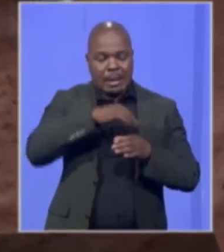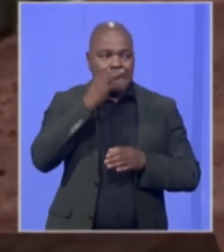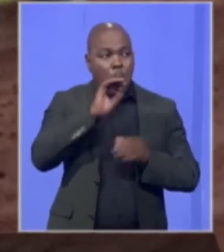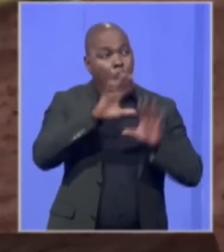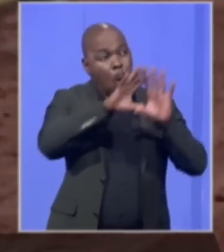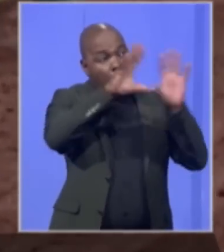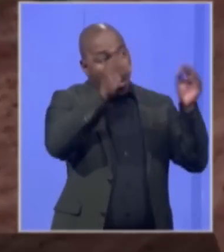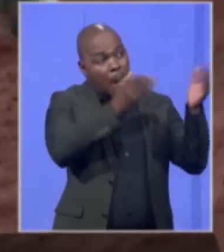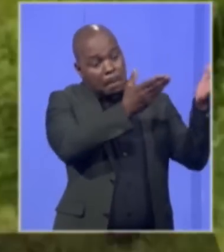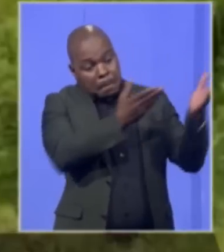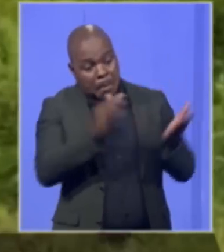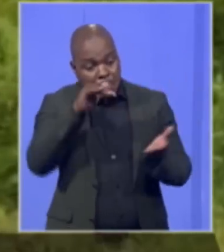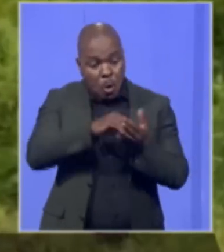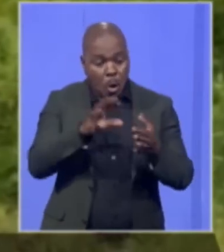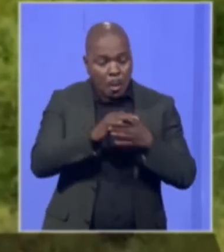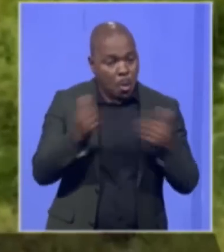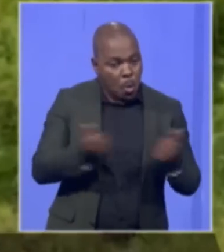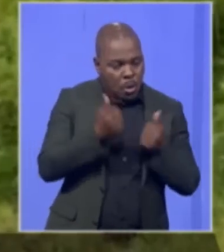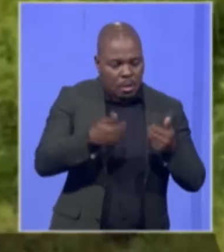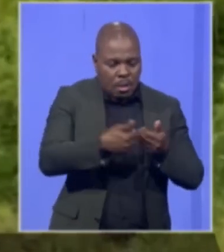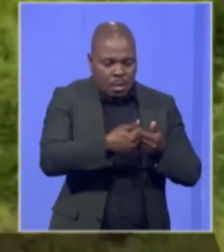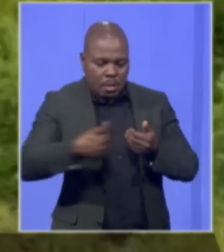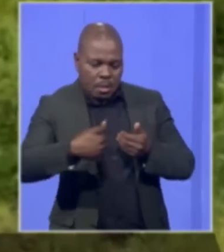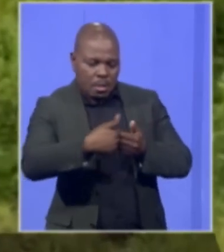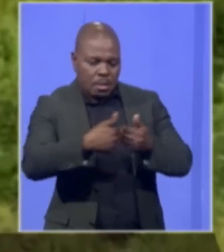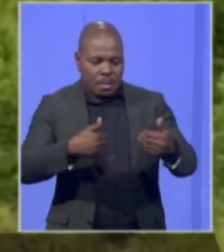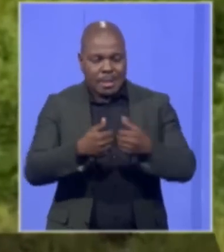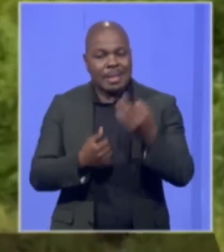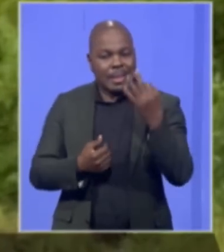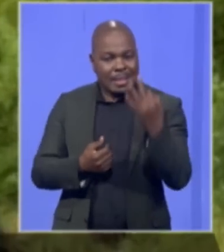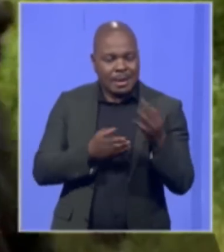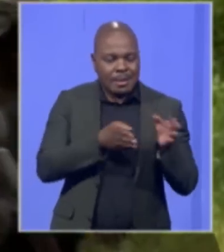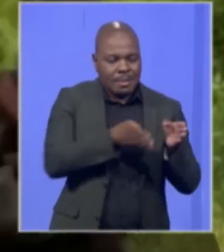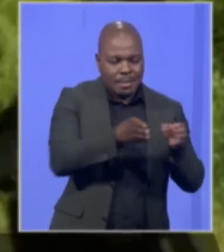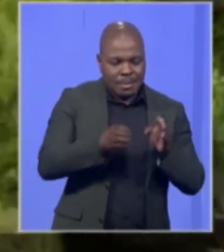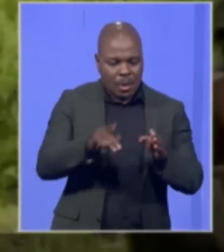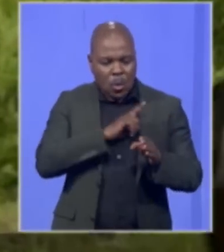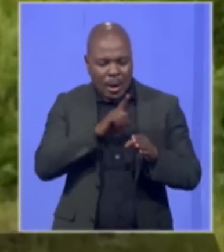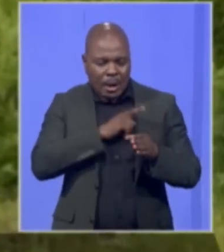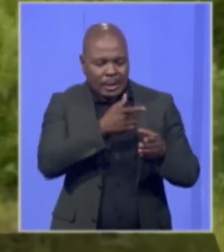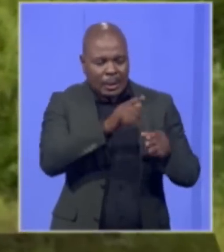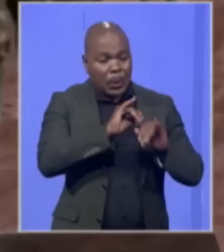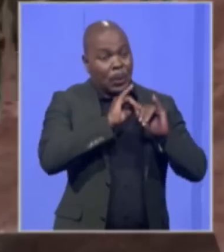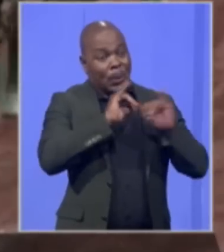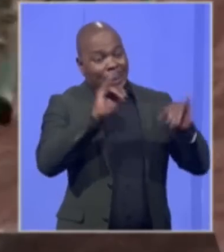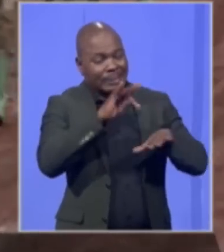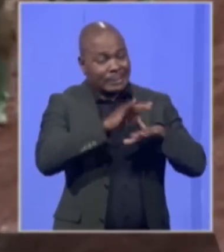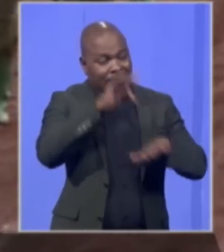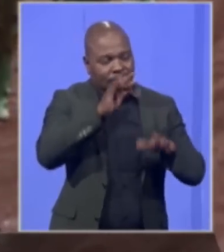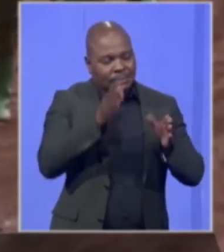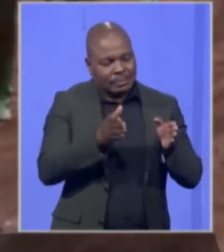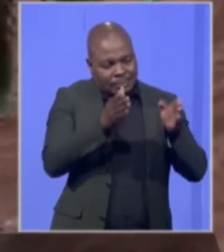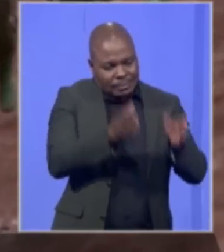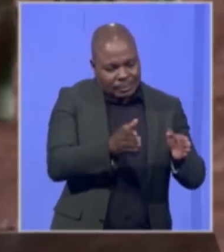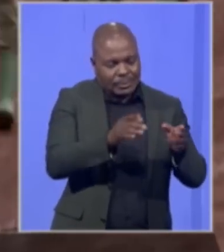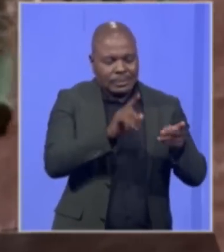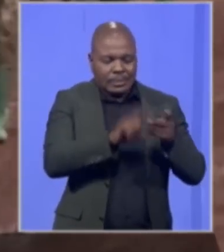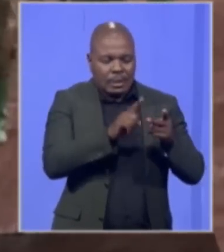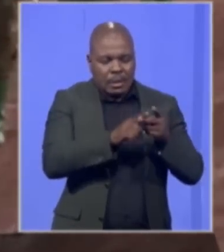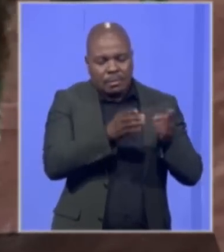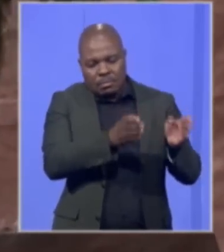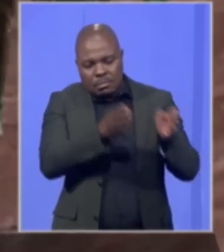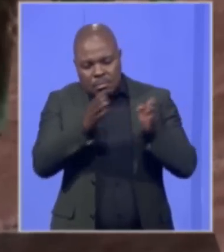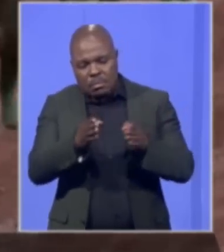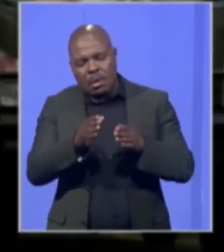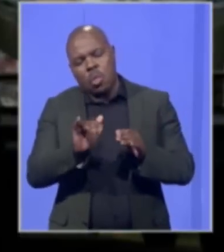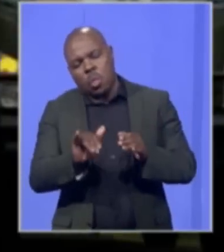a khutliseditswe hae a tla arolwa ka mekgahlelo e meraro ho latela kotsi tsa ona tse kenyeletsang a maemong a mabe